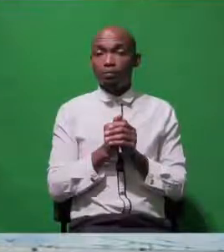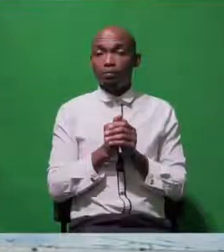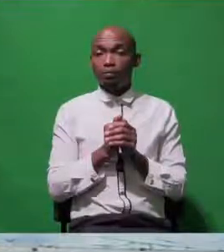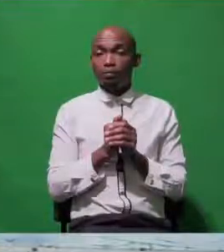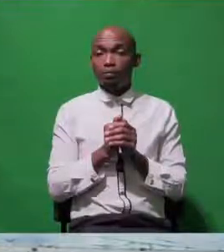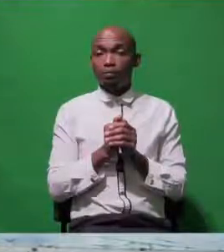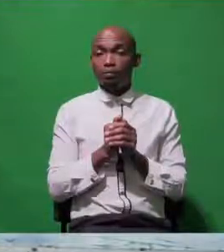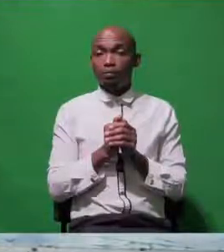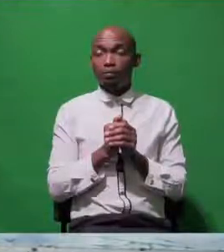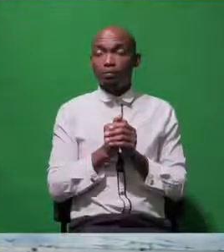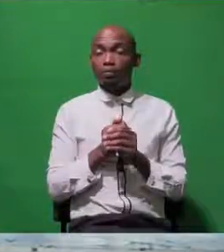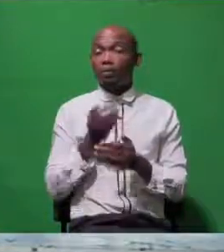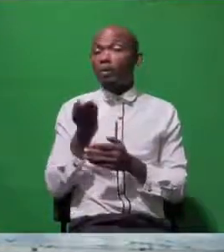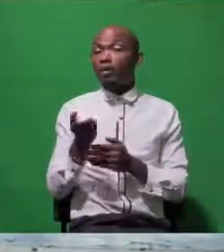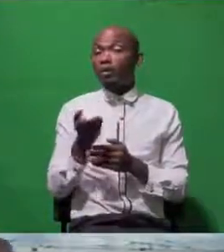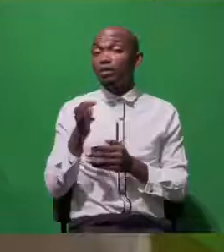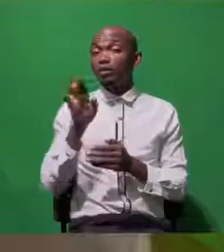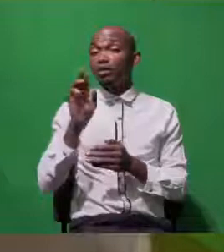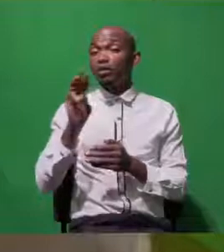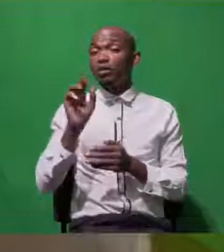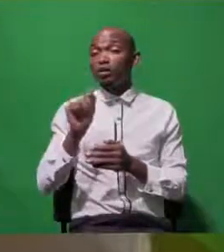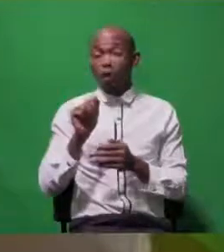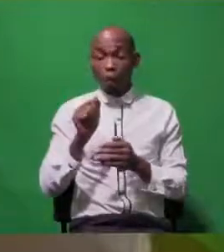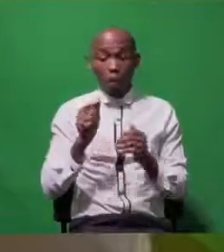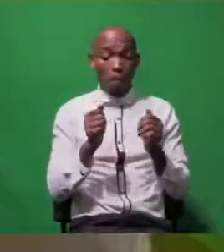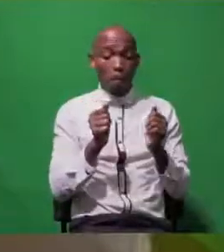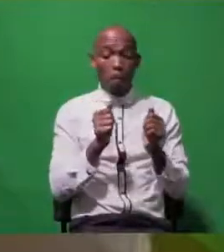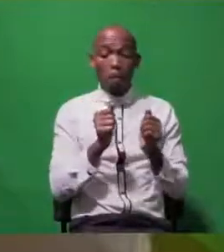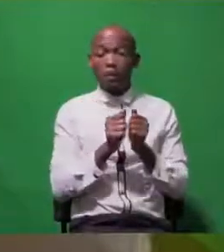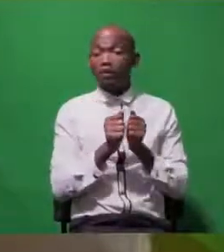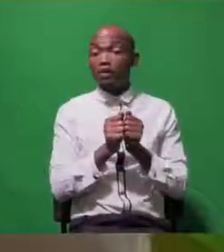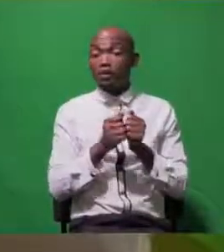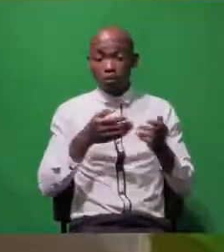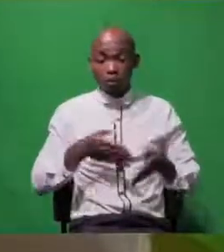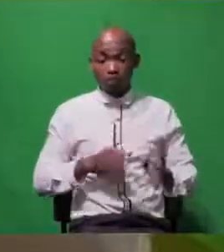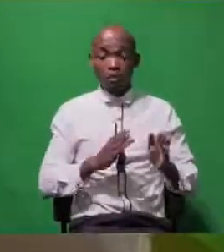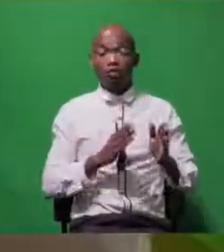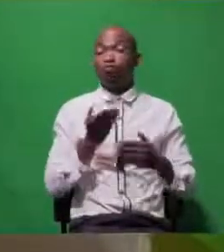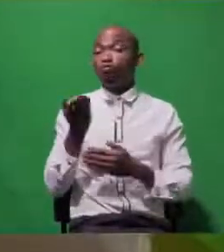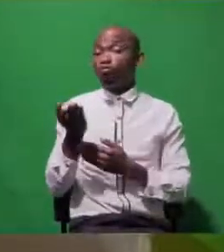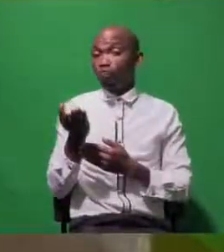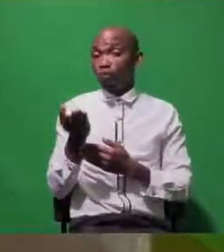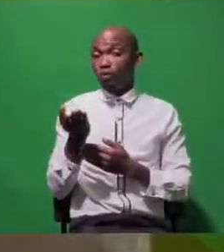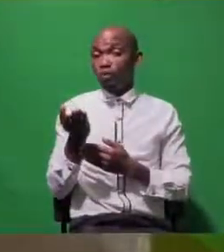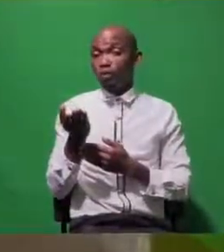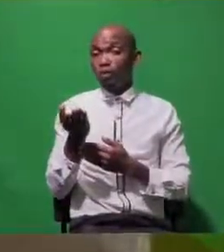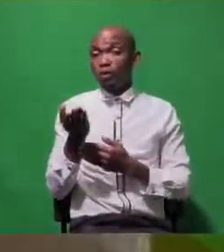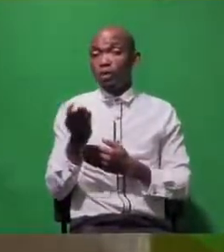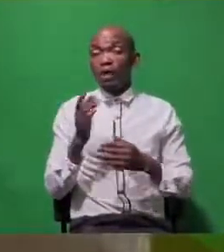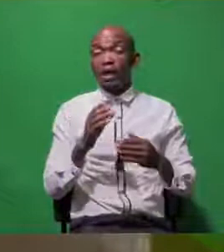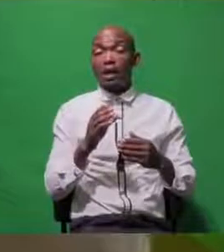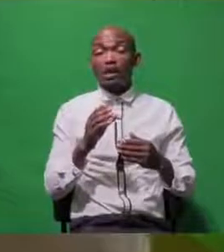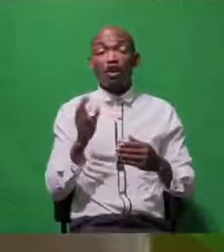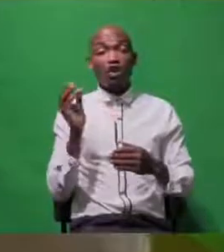This raw materials production, we mean minerals, agricultural produce, like